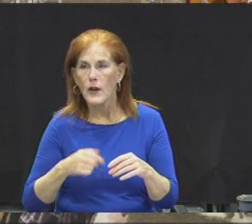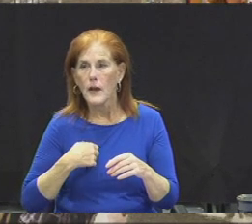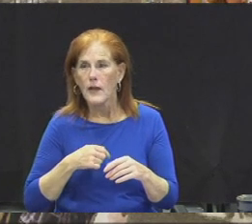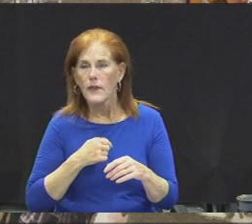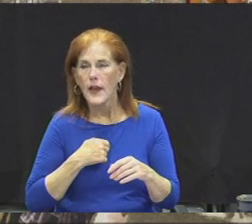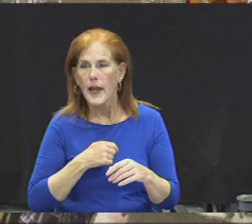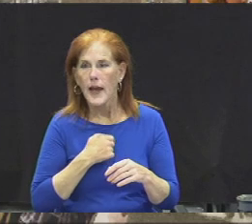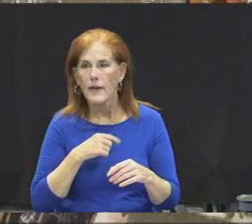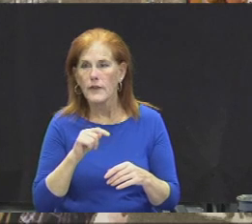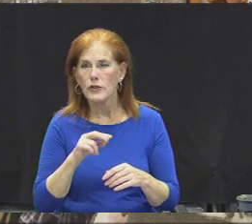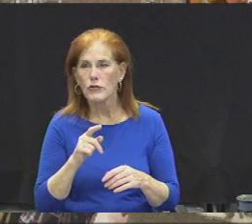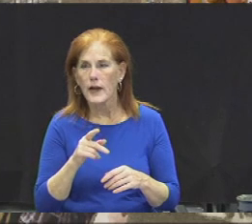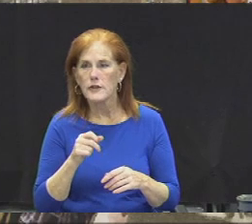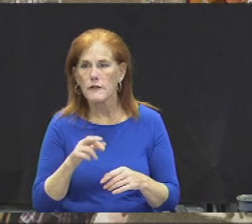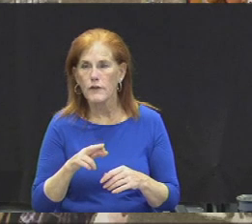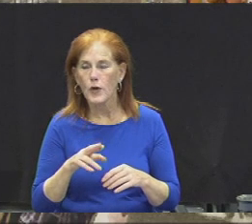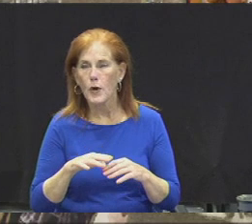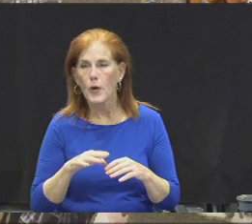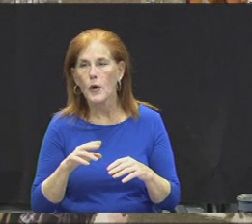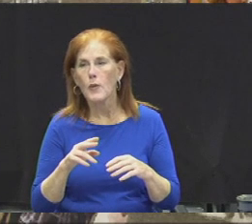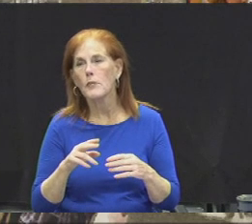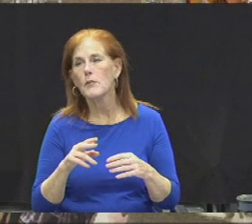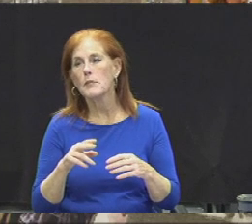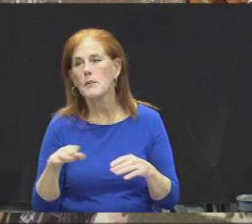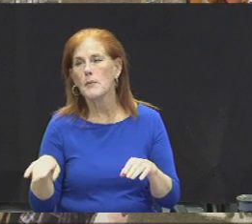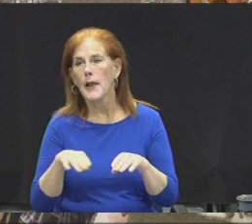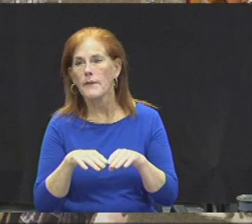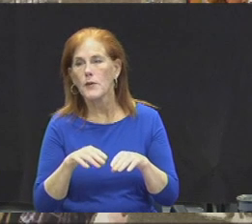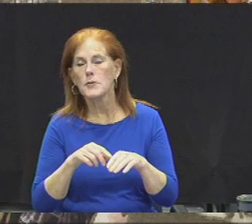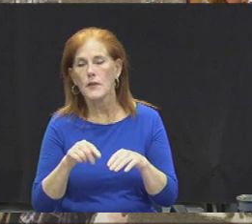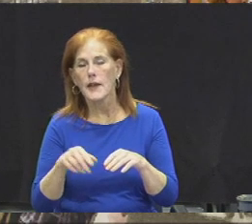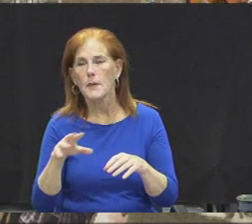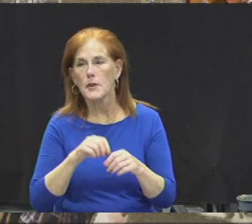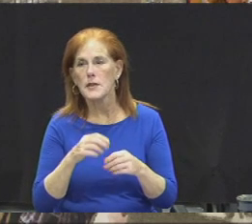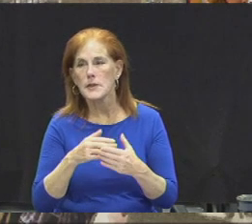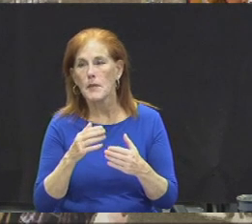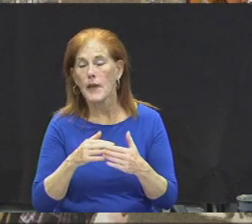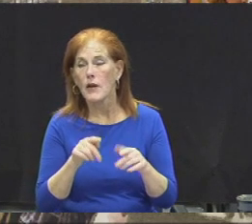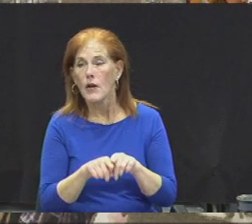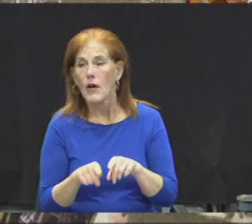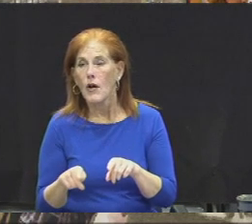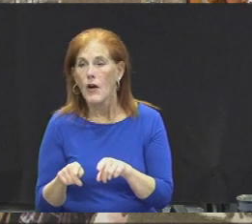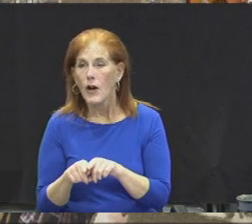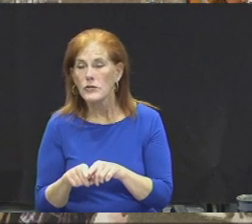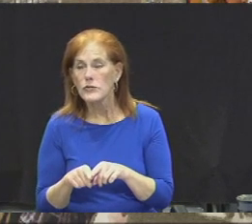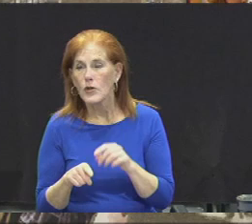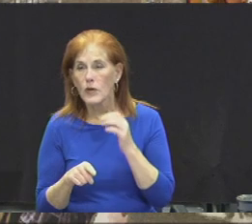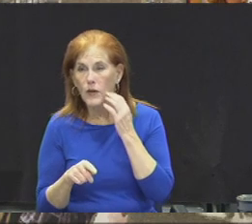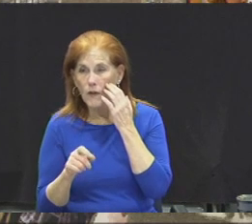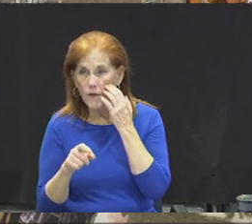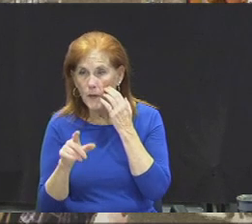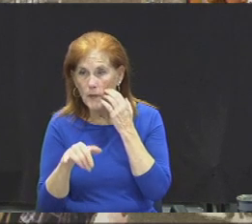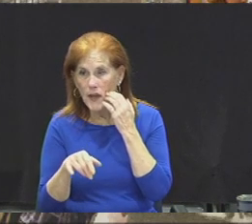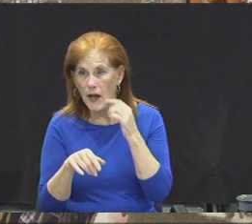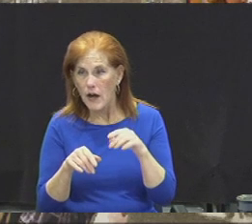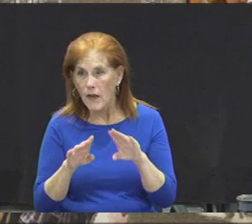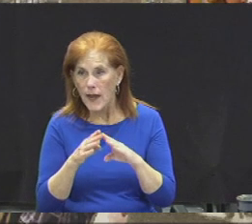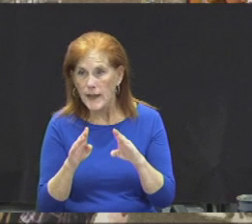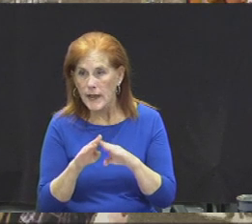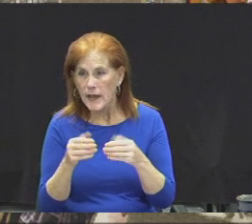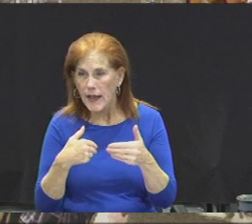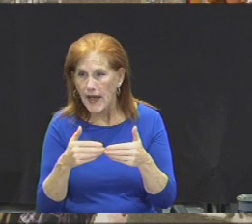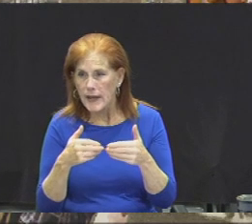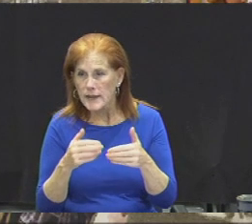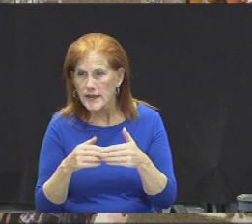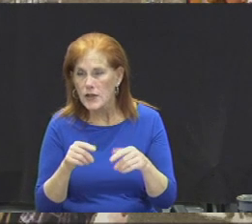platforms for children that might be mobility impaired, so they can participate in some of that action. You also can circulate from this entry. There's a